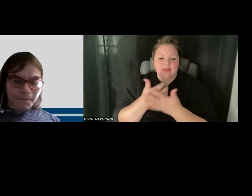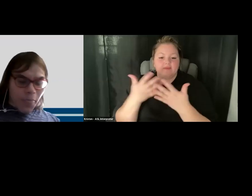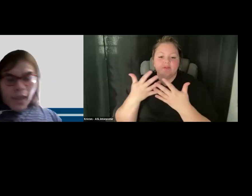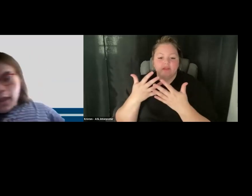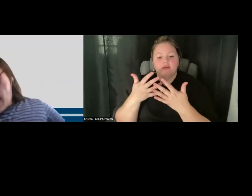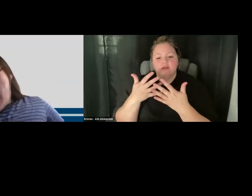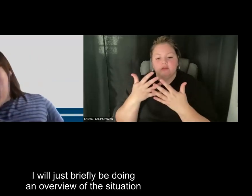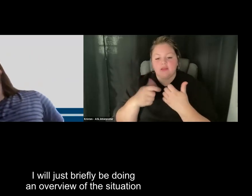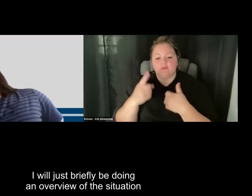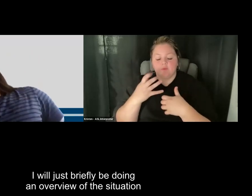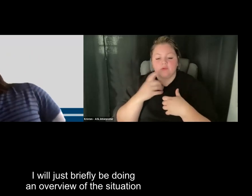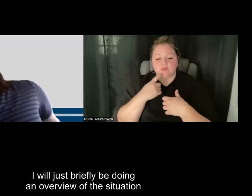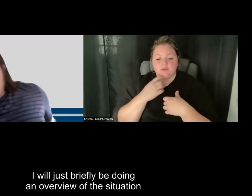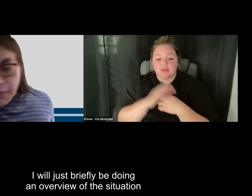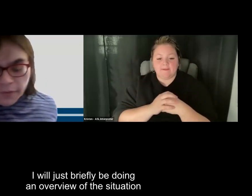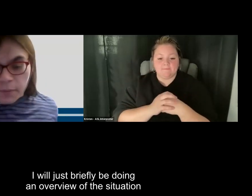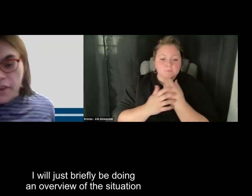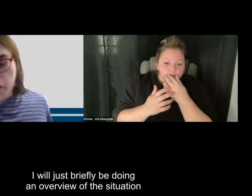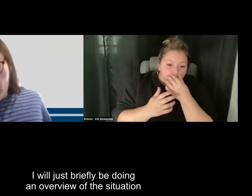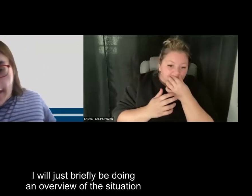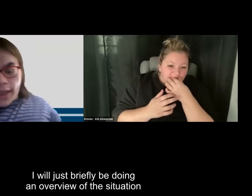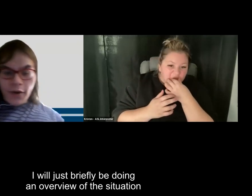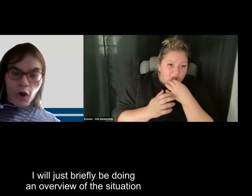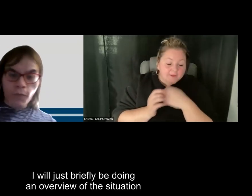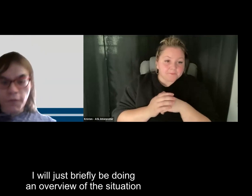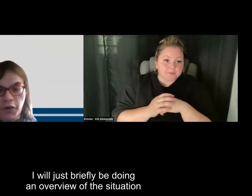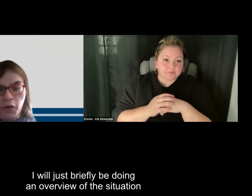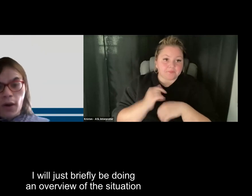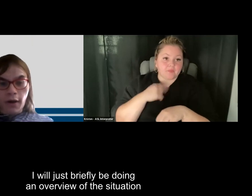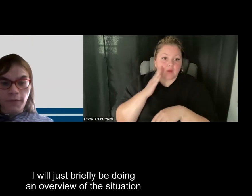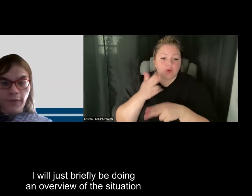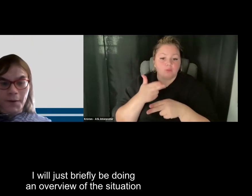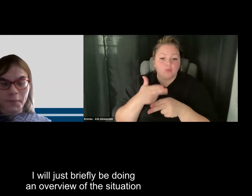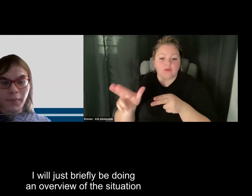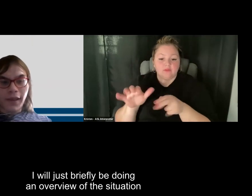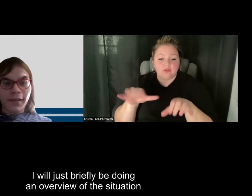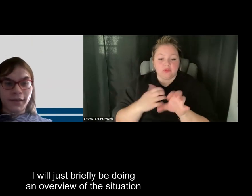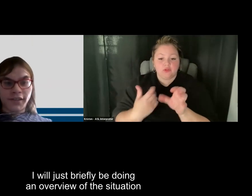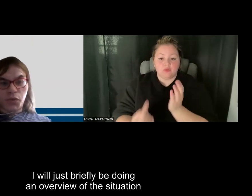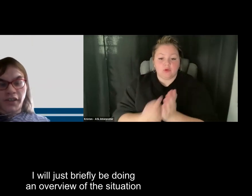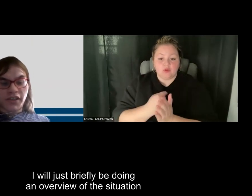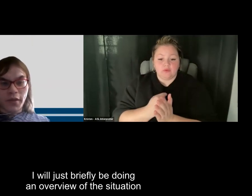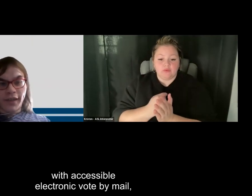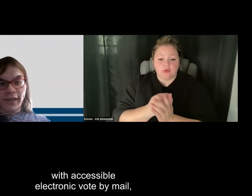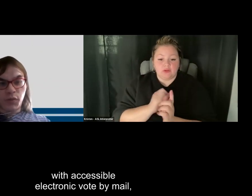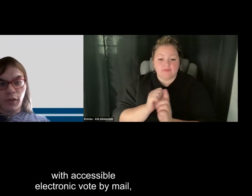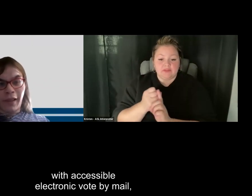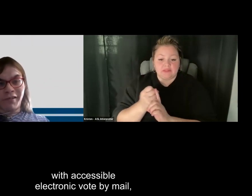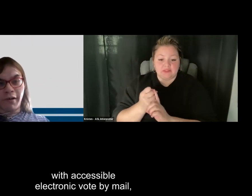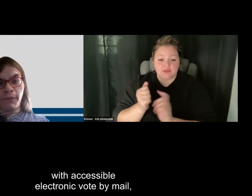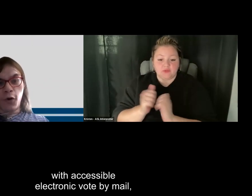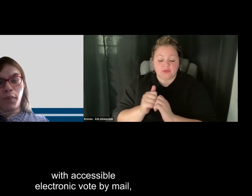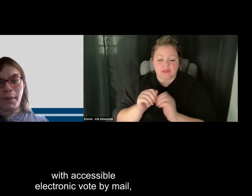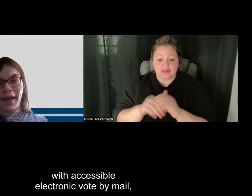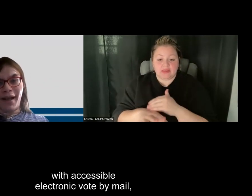But I will just briefly be doing an overview of the situation with accessible